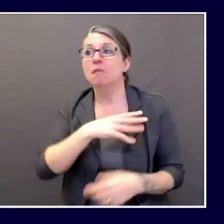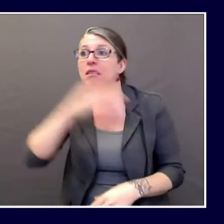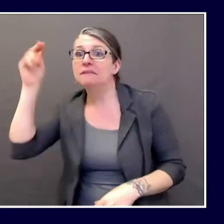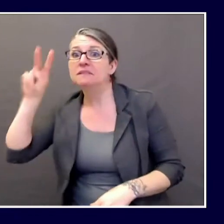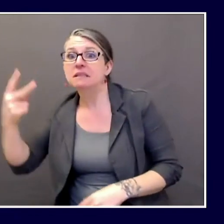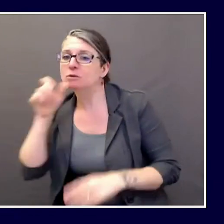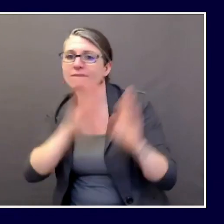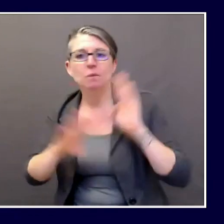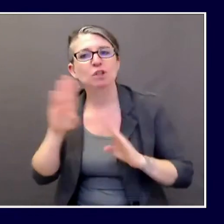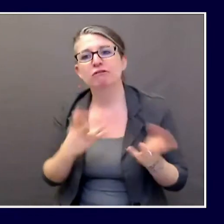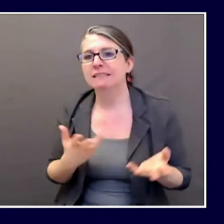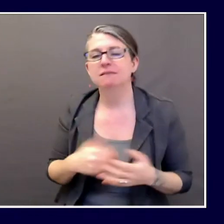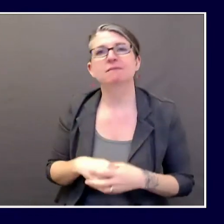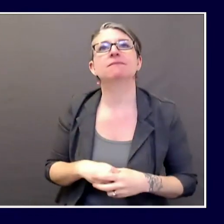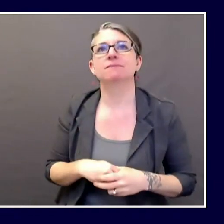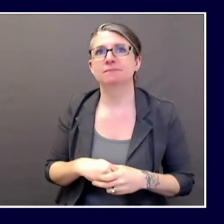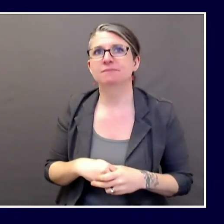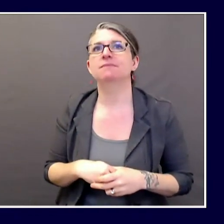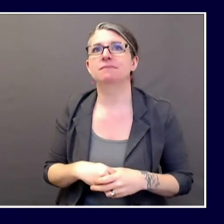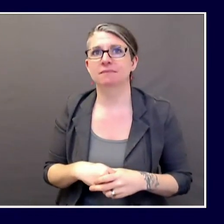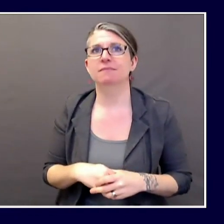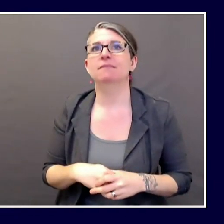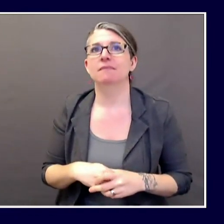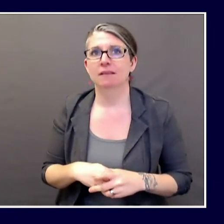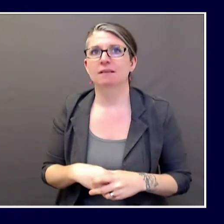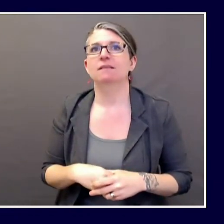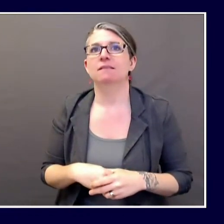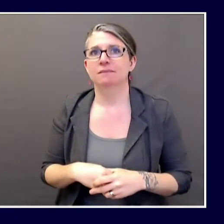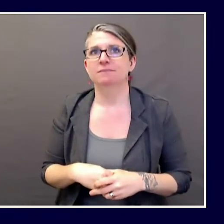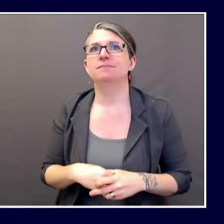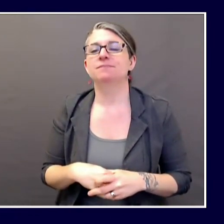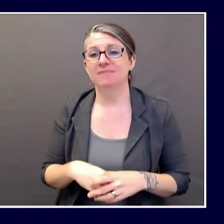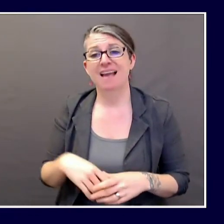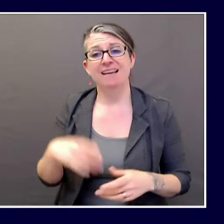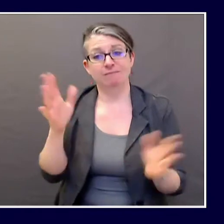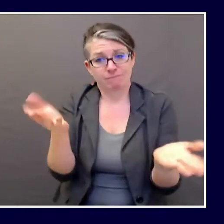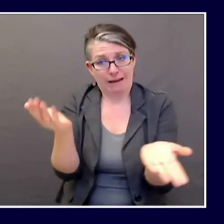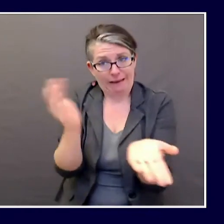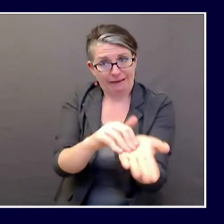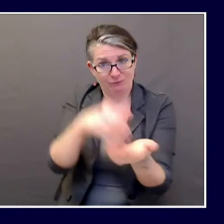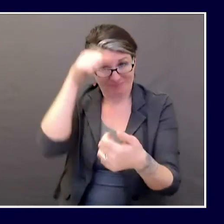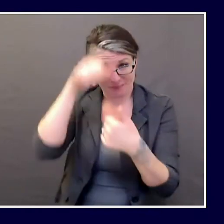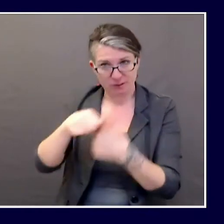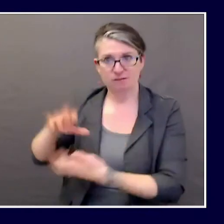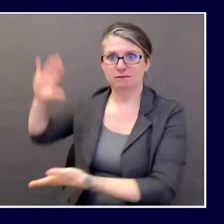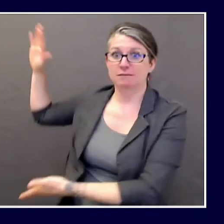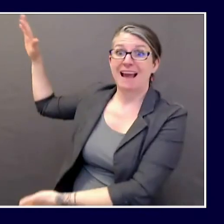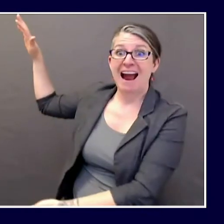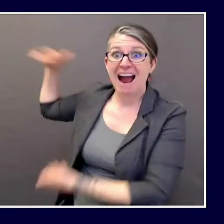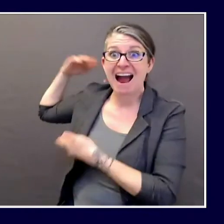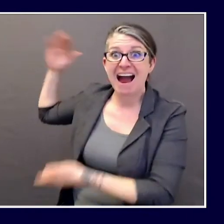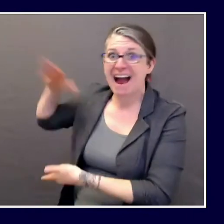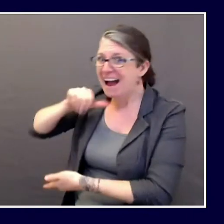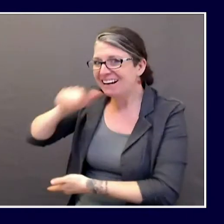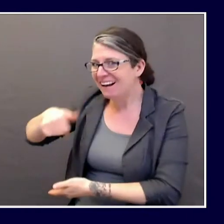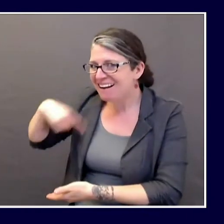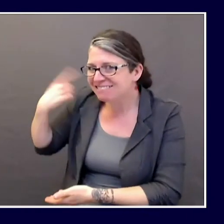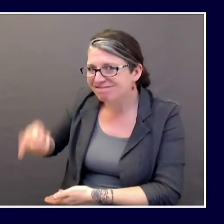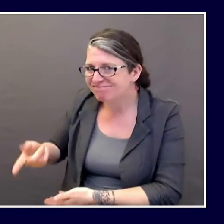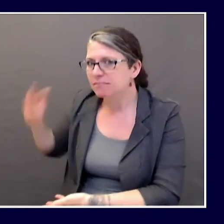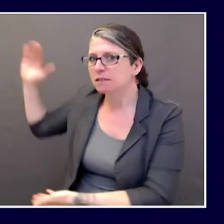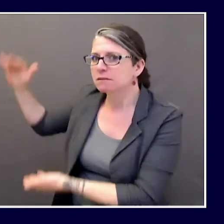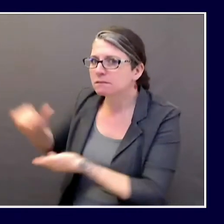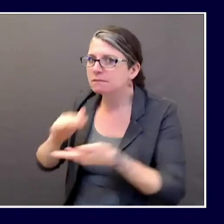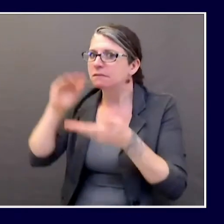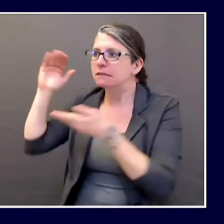contingent upon vaccine supply. So we now have a little bit more vaccine. We did not think last week or this next week that